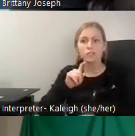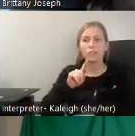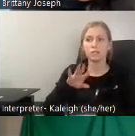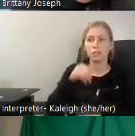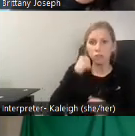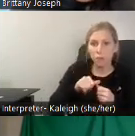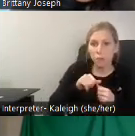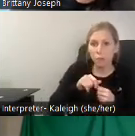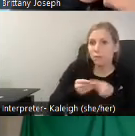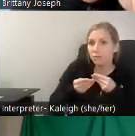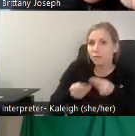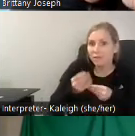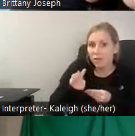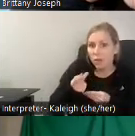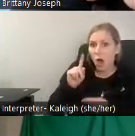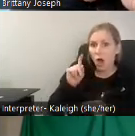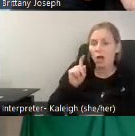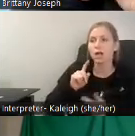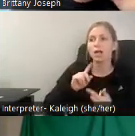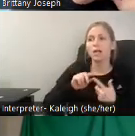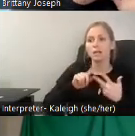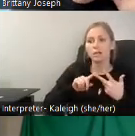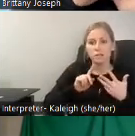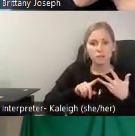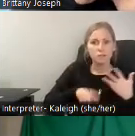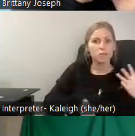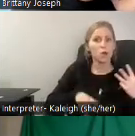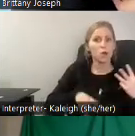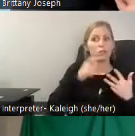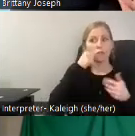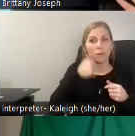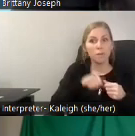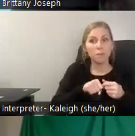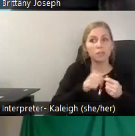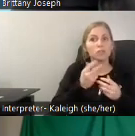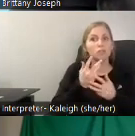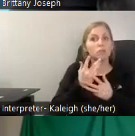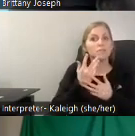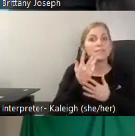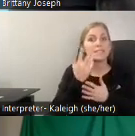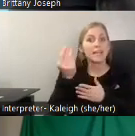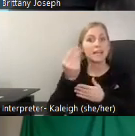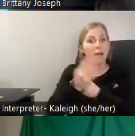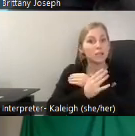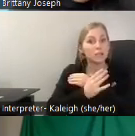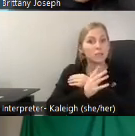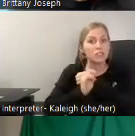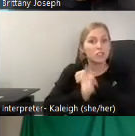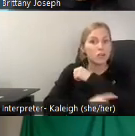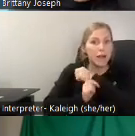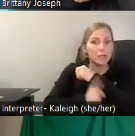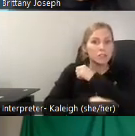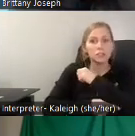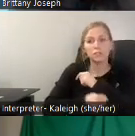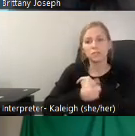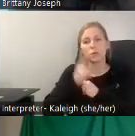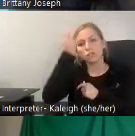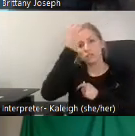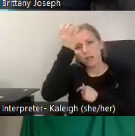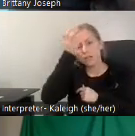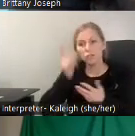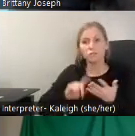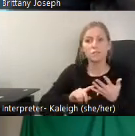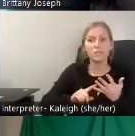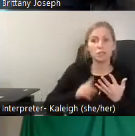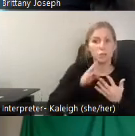remember to feed the dog? Did you remember to take out the trash? Did you finish your homework?